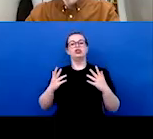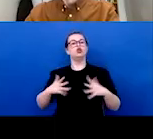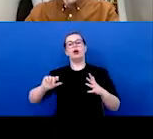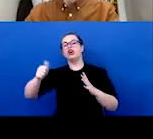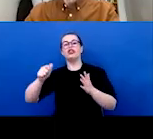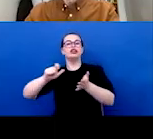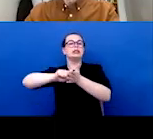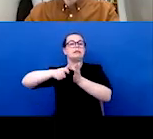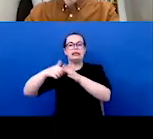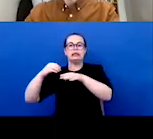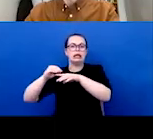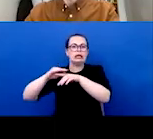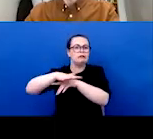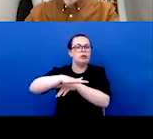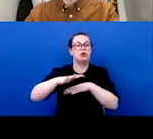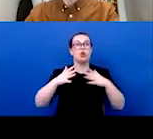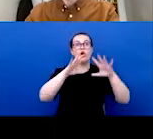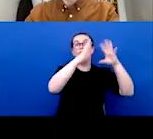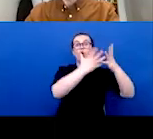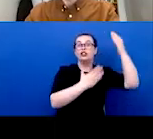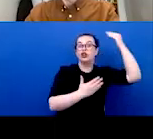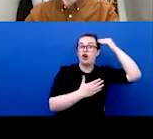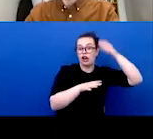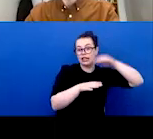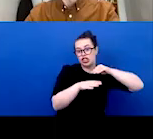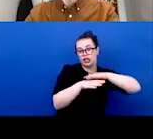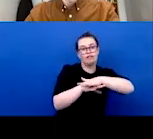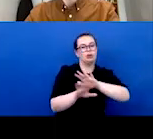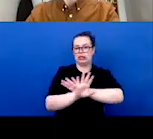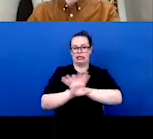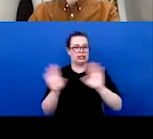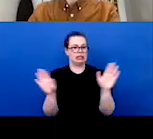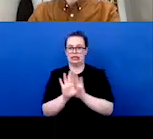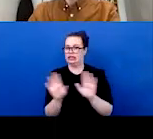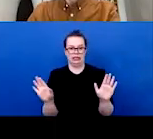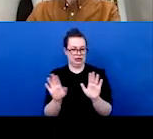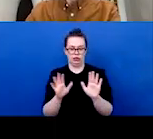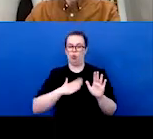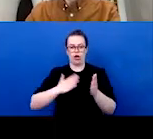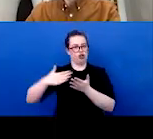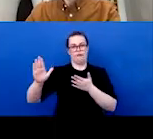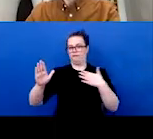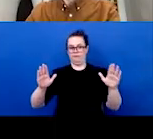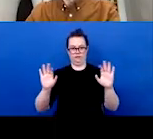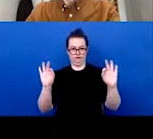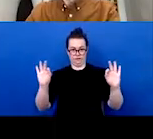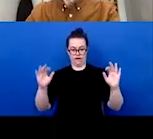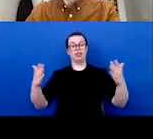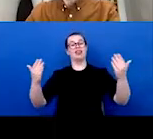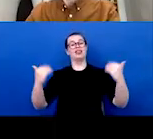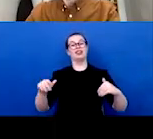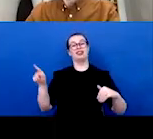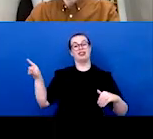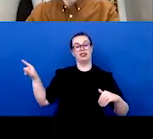by world knowledge, plausible thematic relations, and so on. And third, to